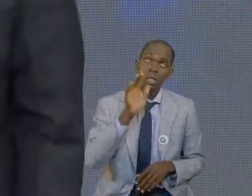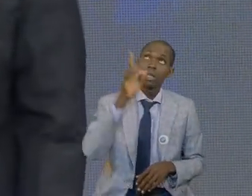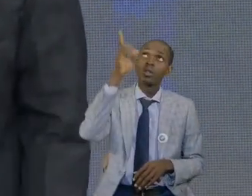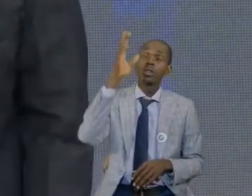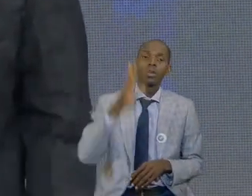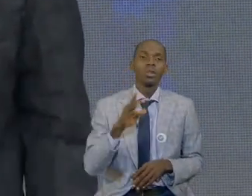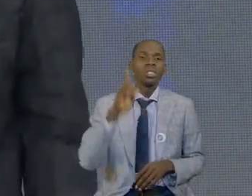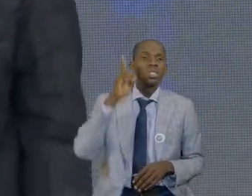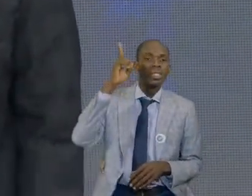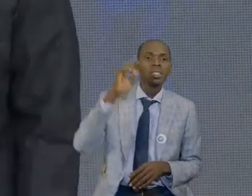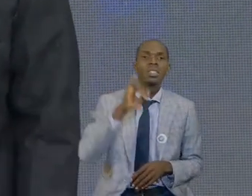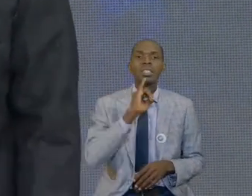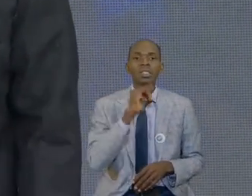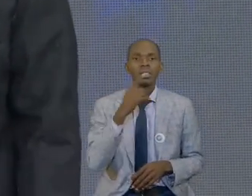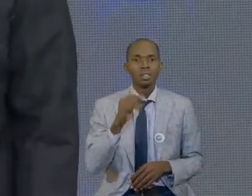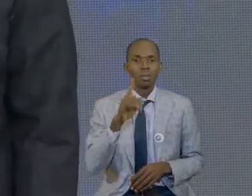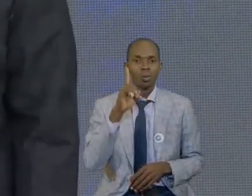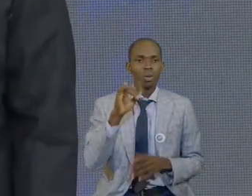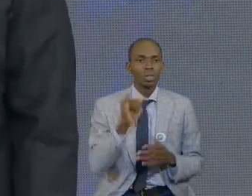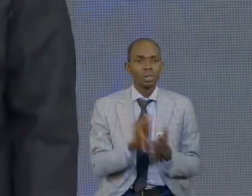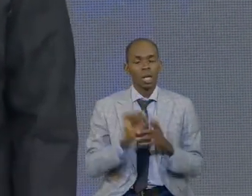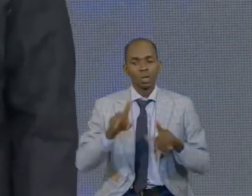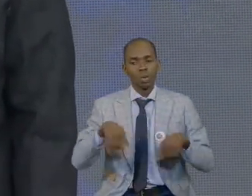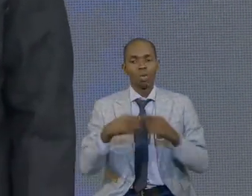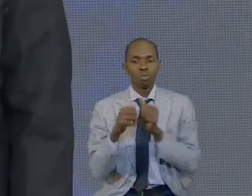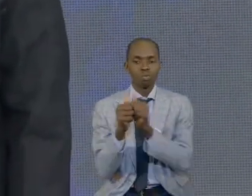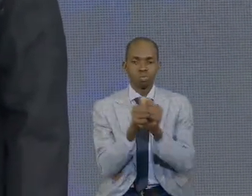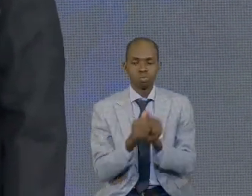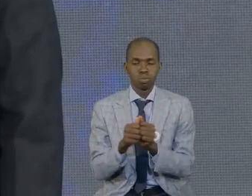go with thee.